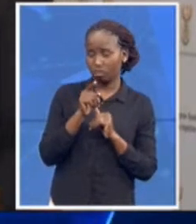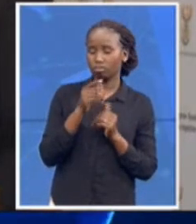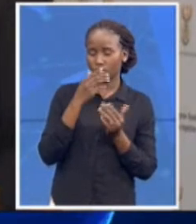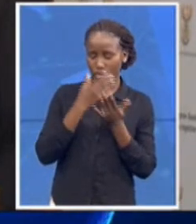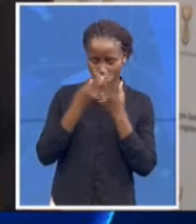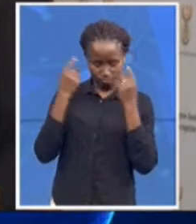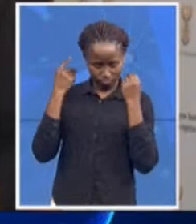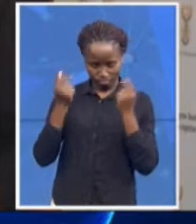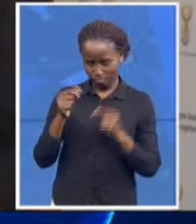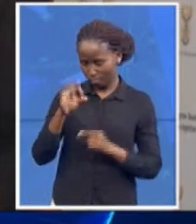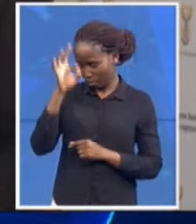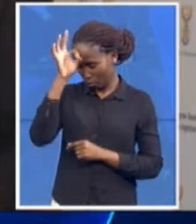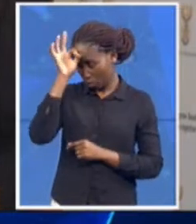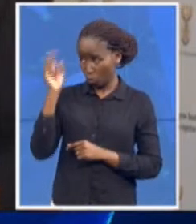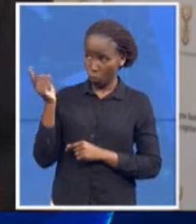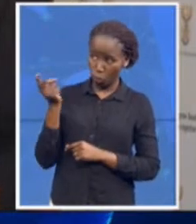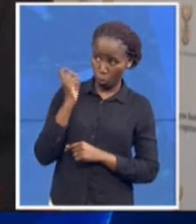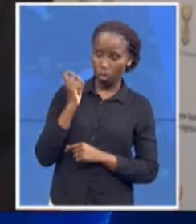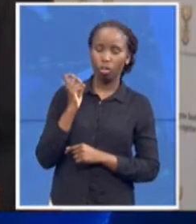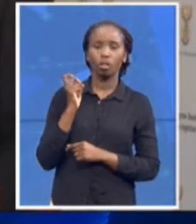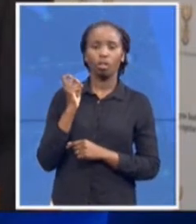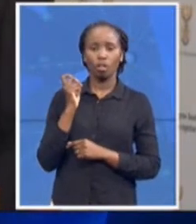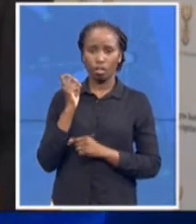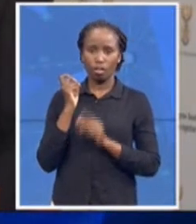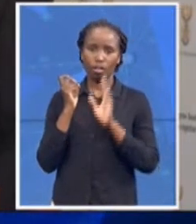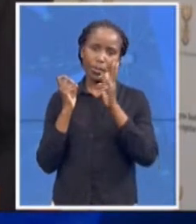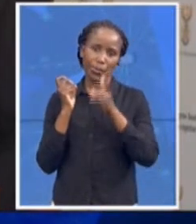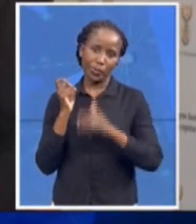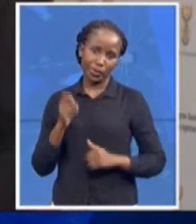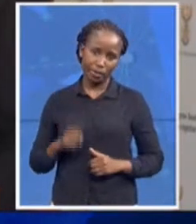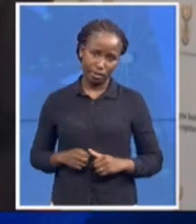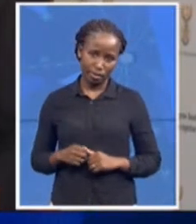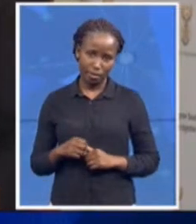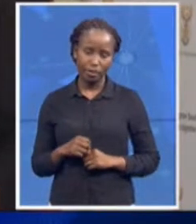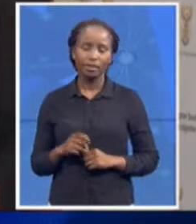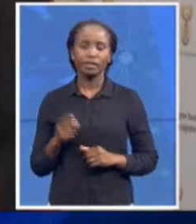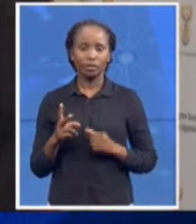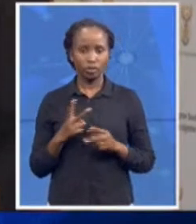updating and informing the media, as the Minister has indicated, on